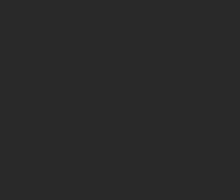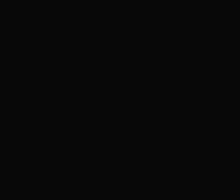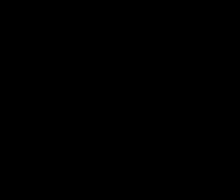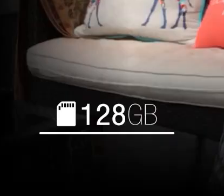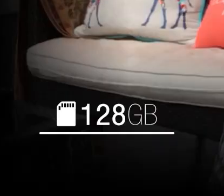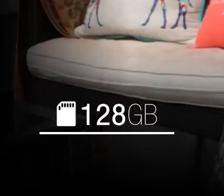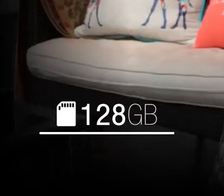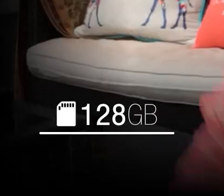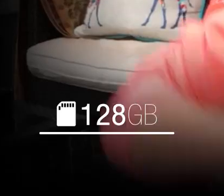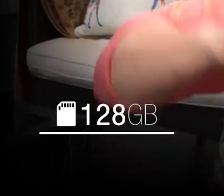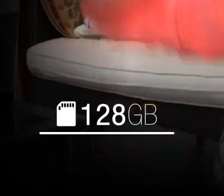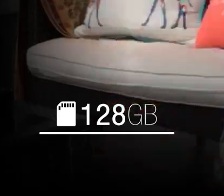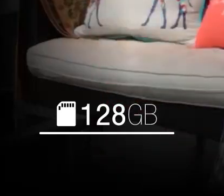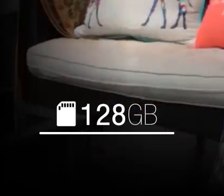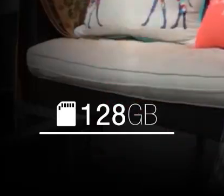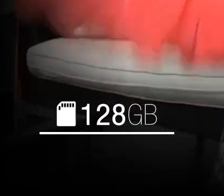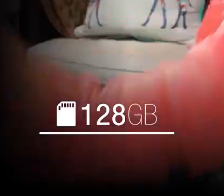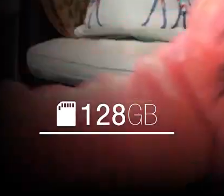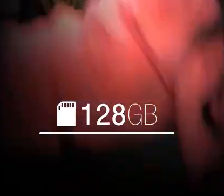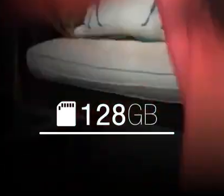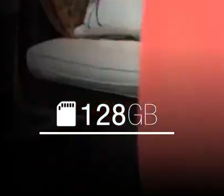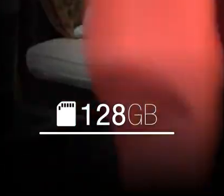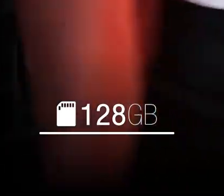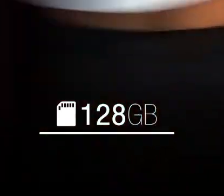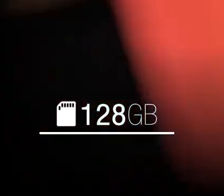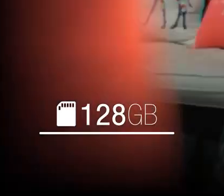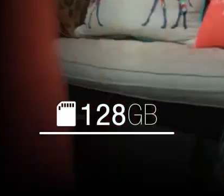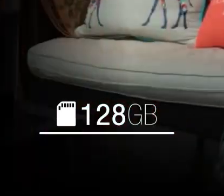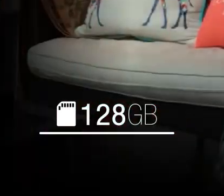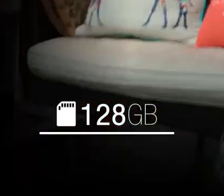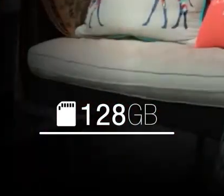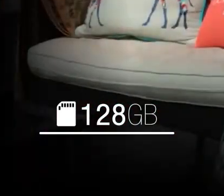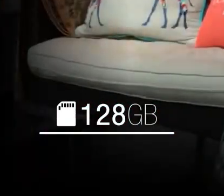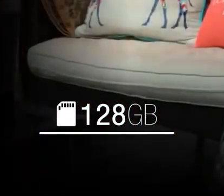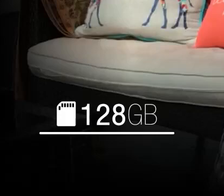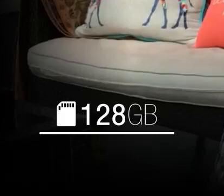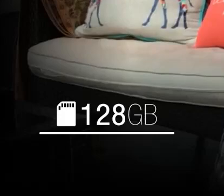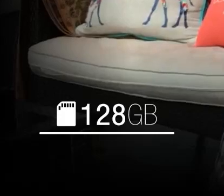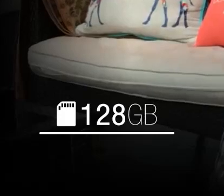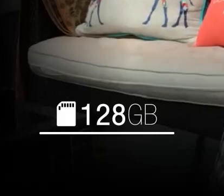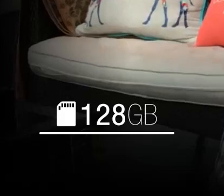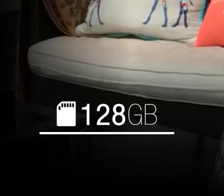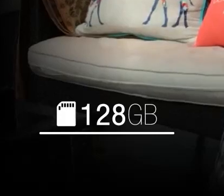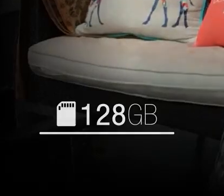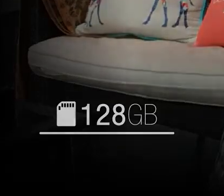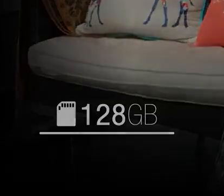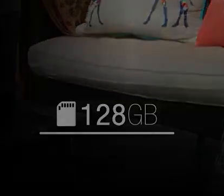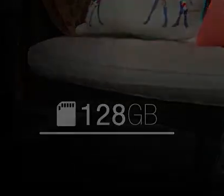Yay! I think that worked. I better have been recording.